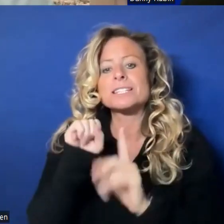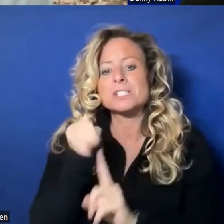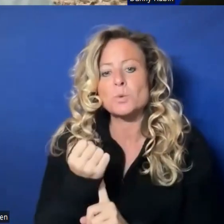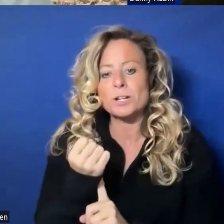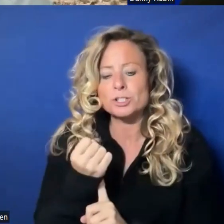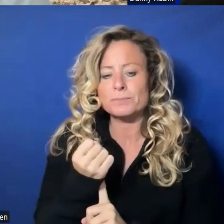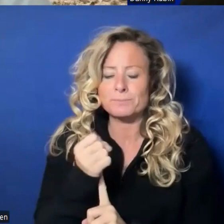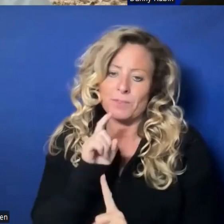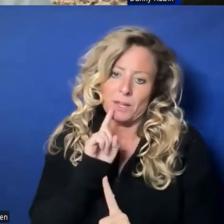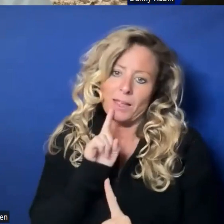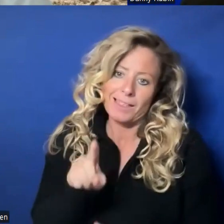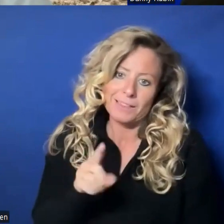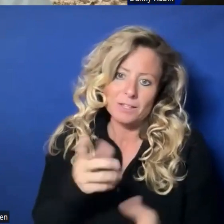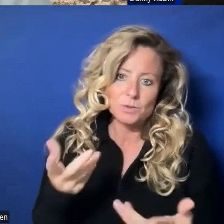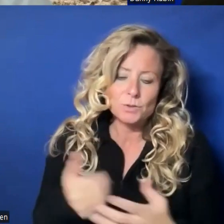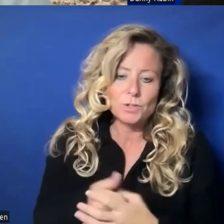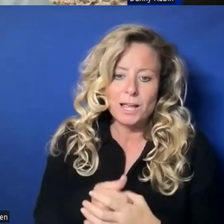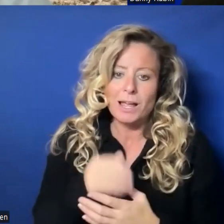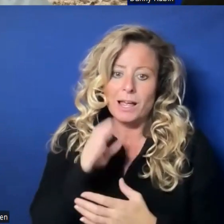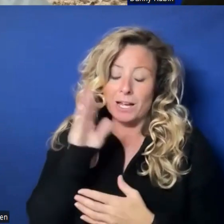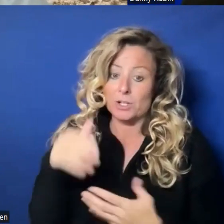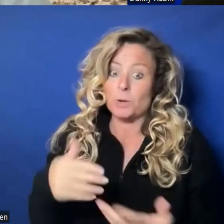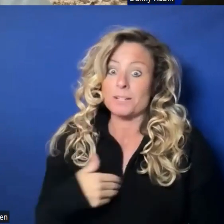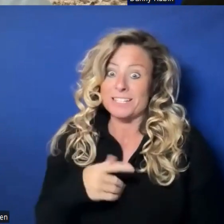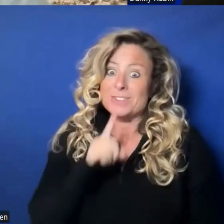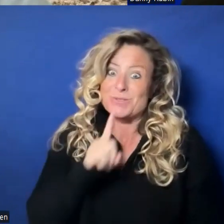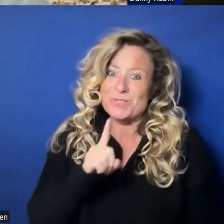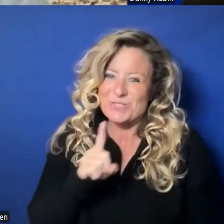it sounds weird, but this is reality.